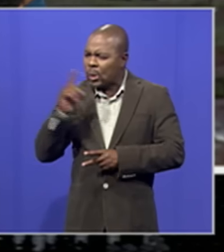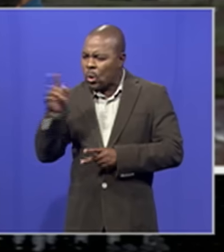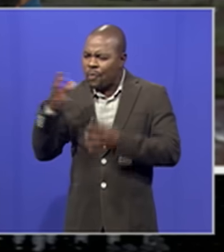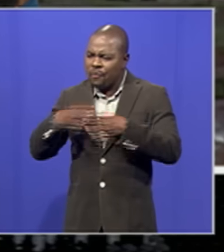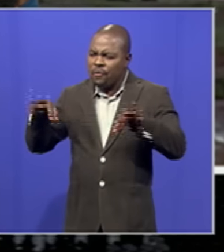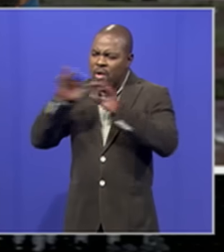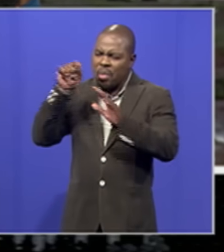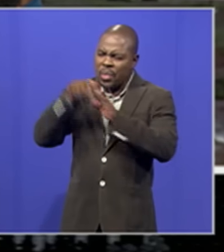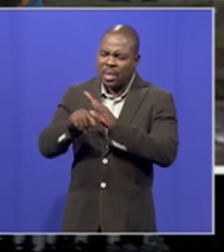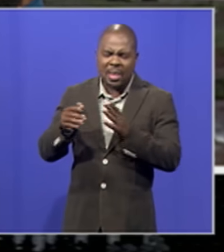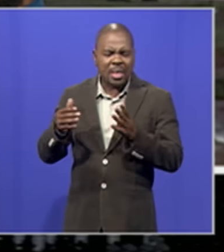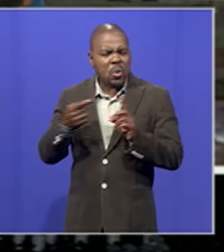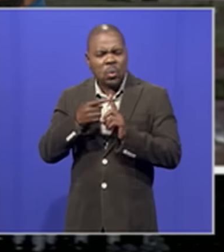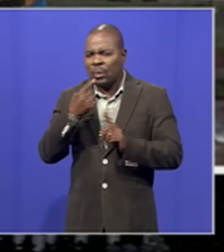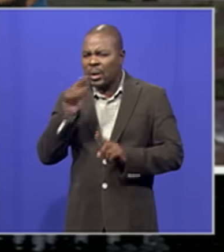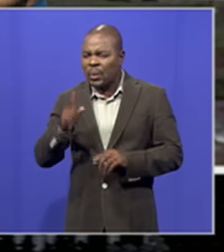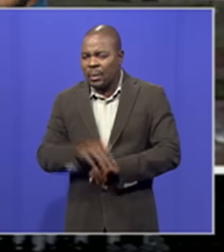ka kakaretšo.